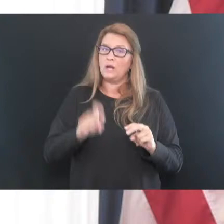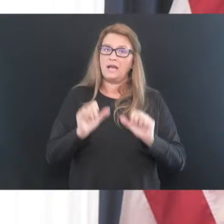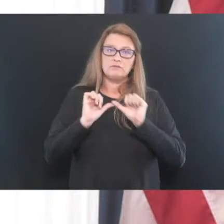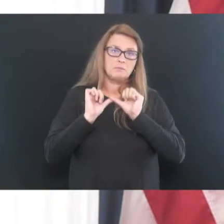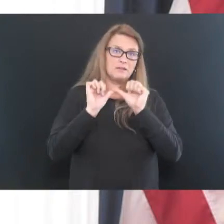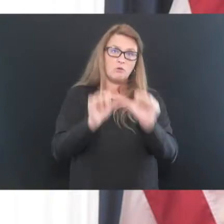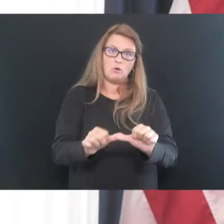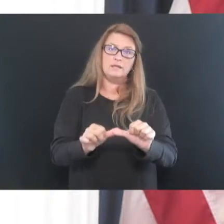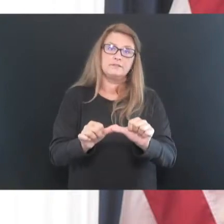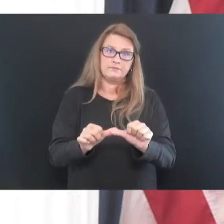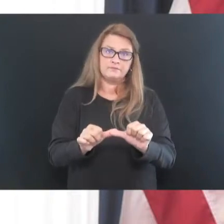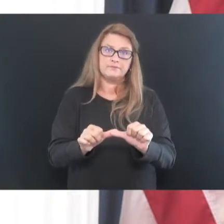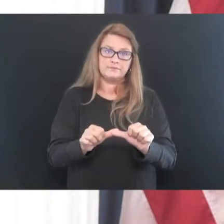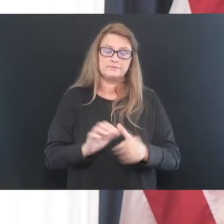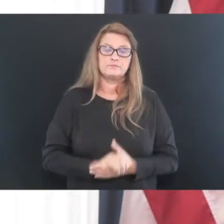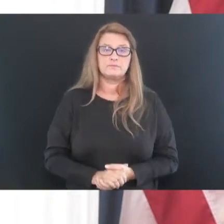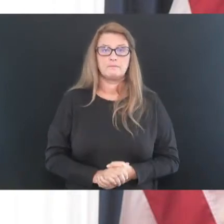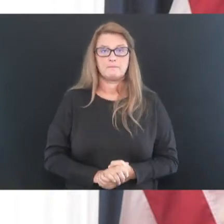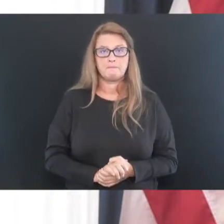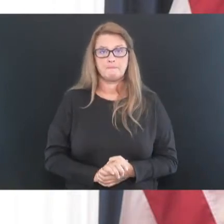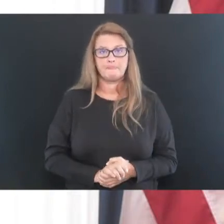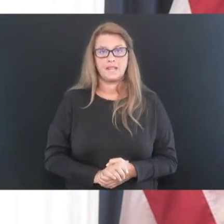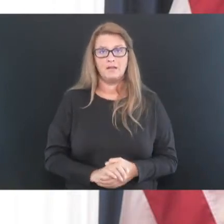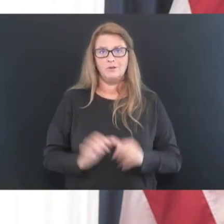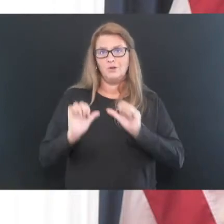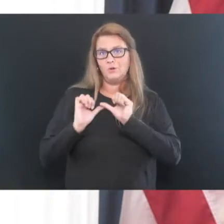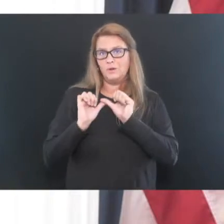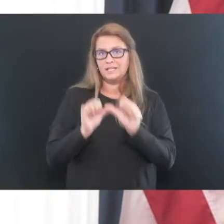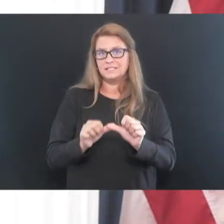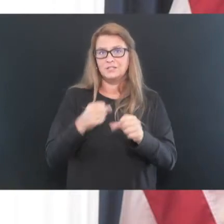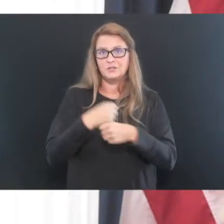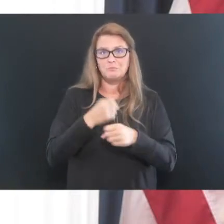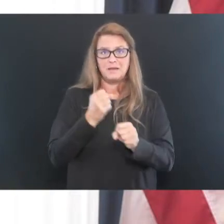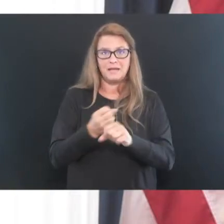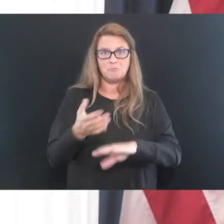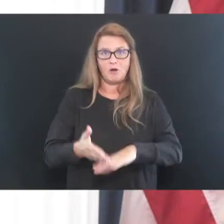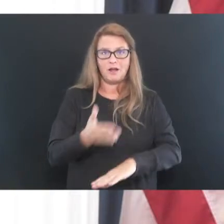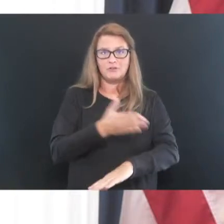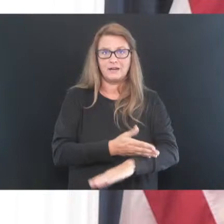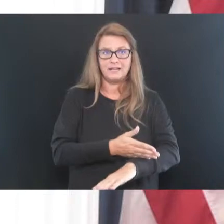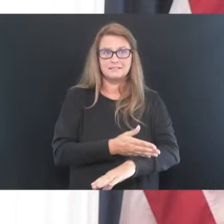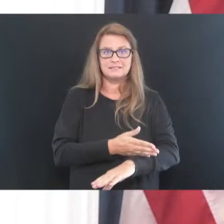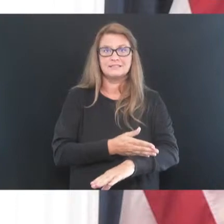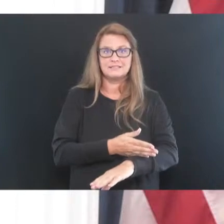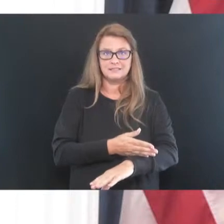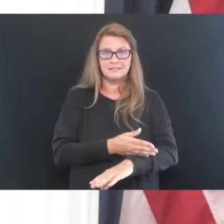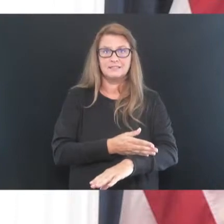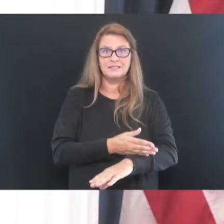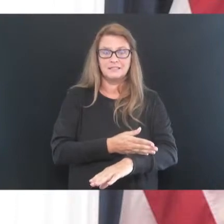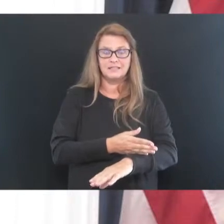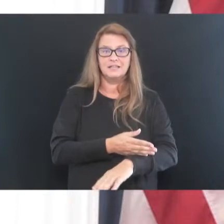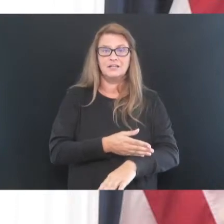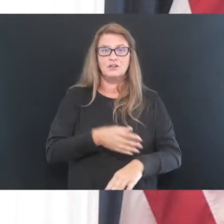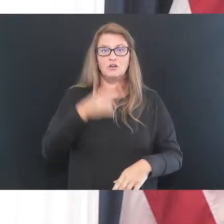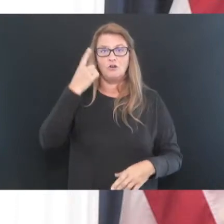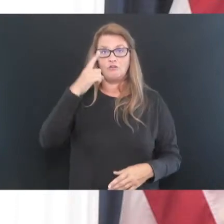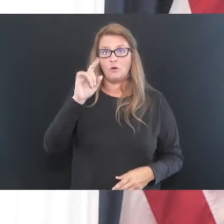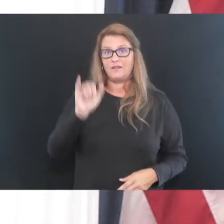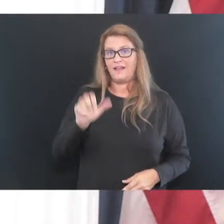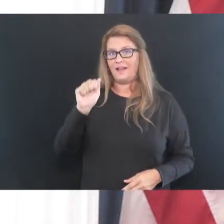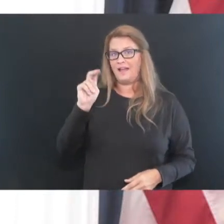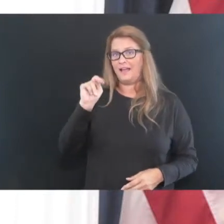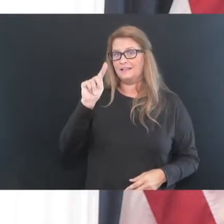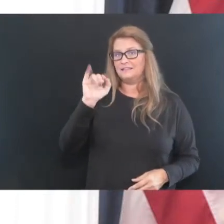of that fact. We continue to make progress with our distribution process for the monoclonal